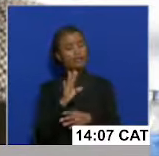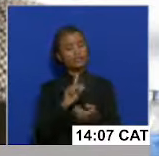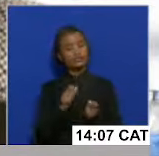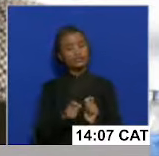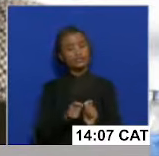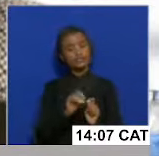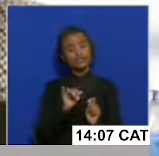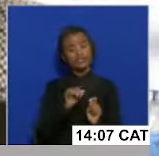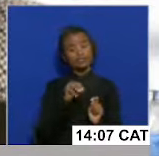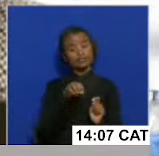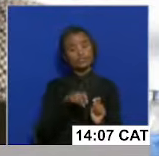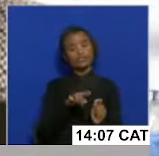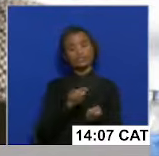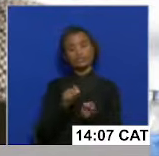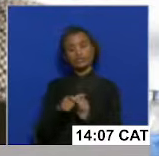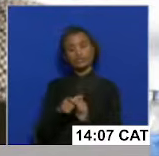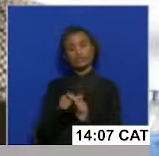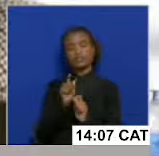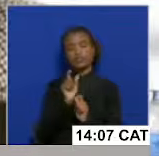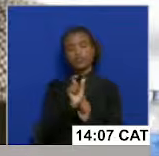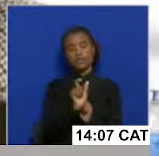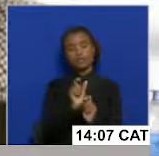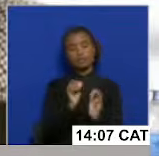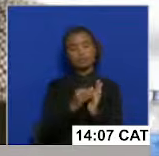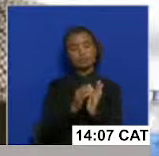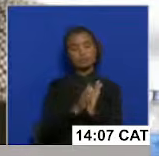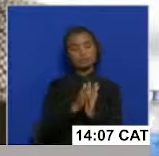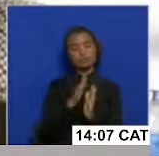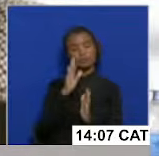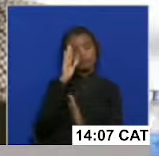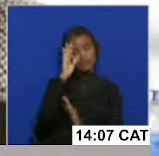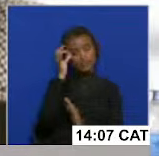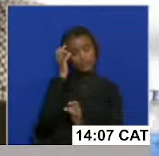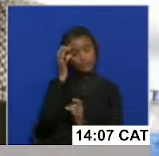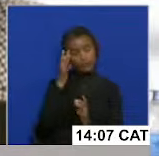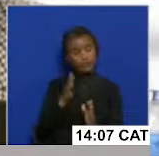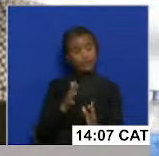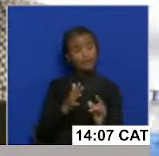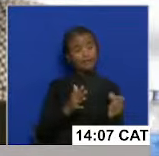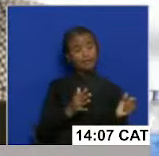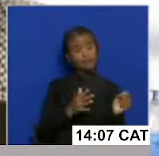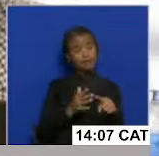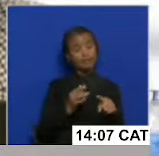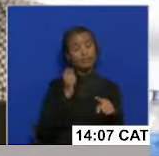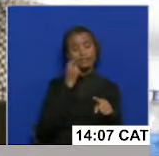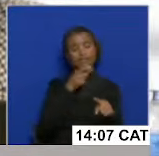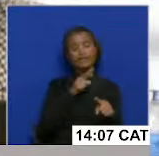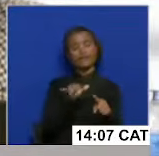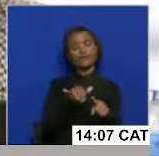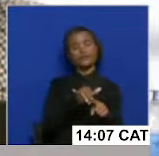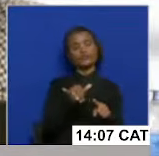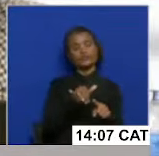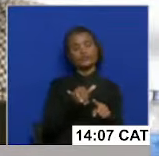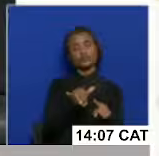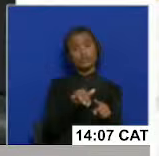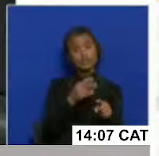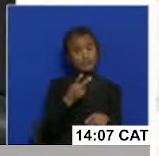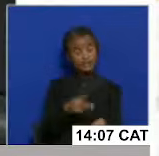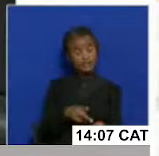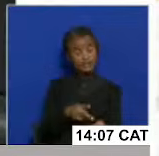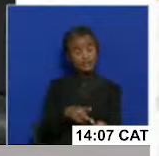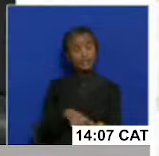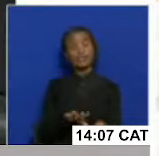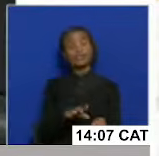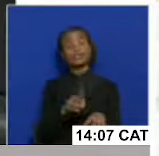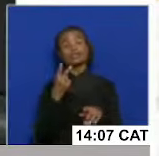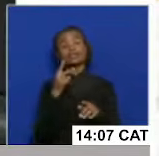which part? Do you see that? Yes, I do. Do you see there's another message there that say